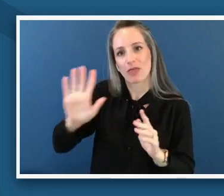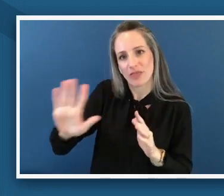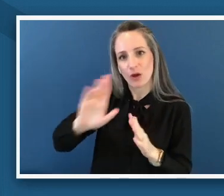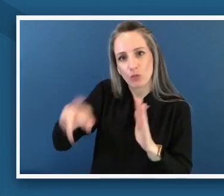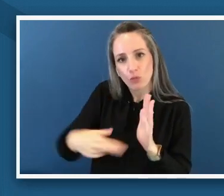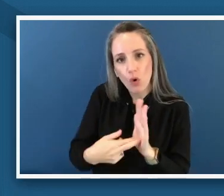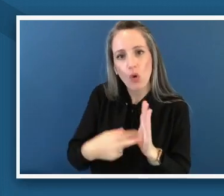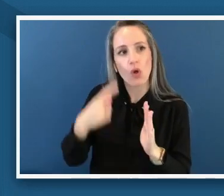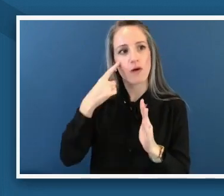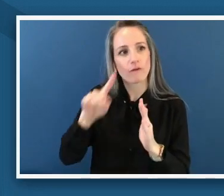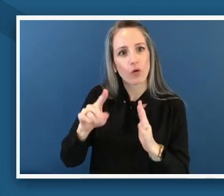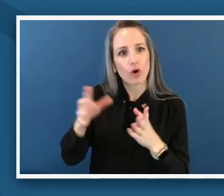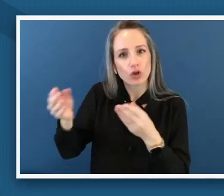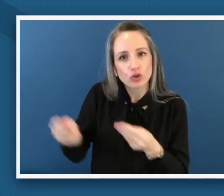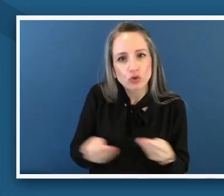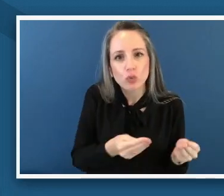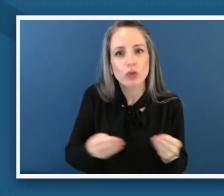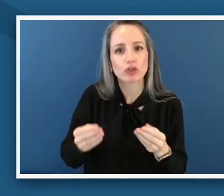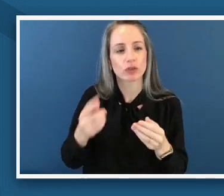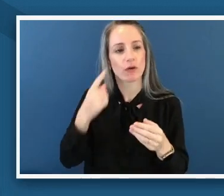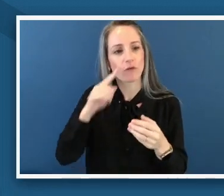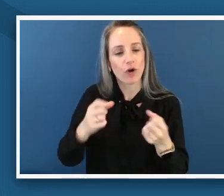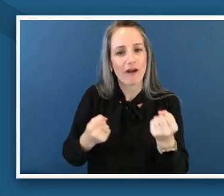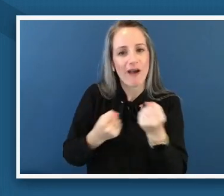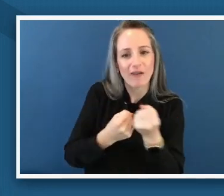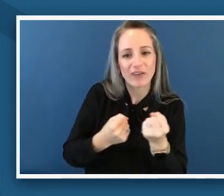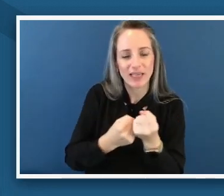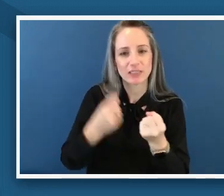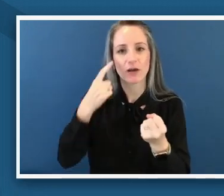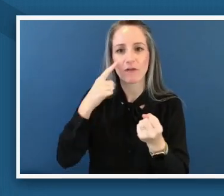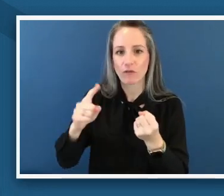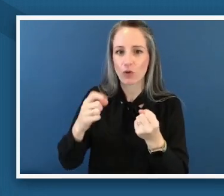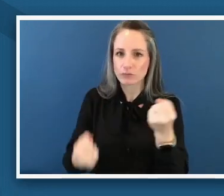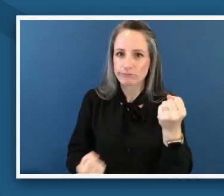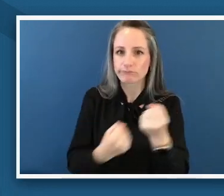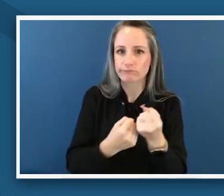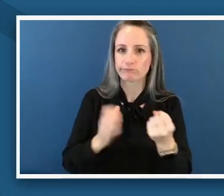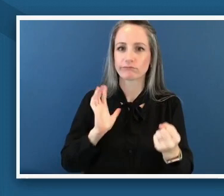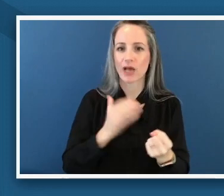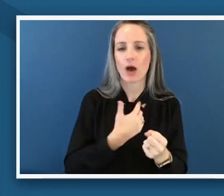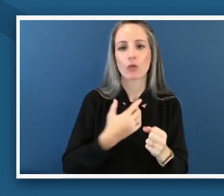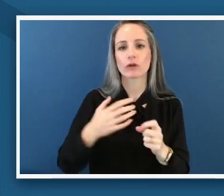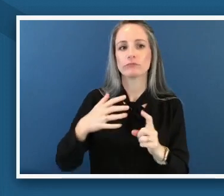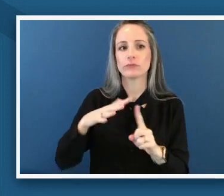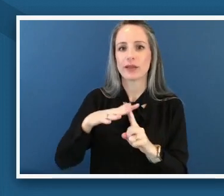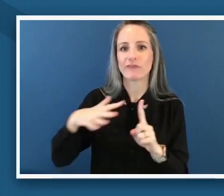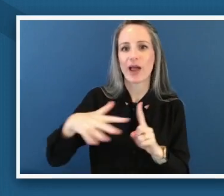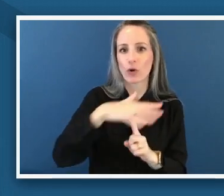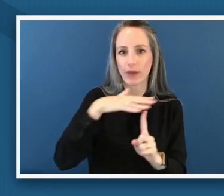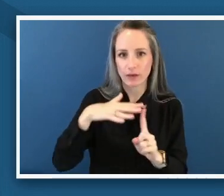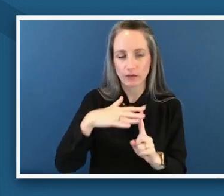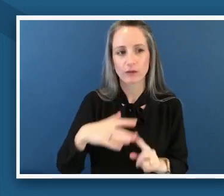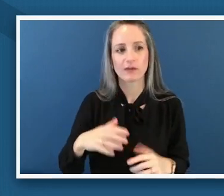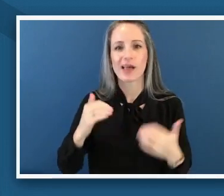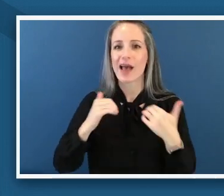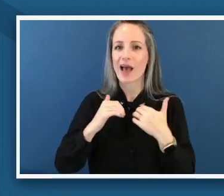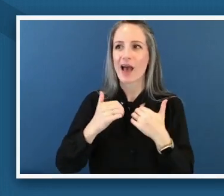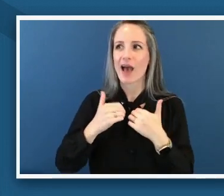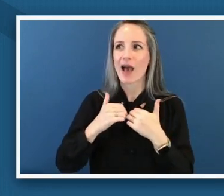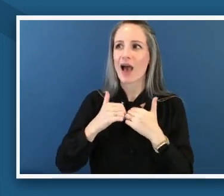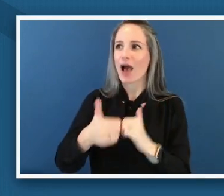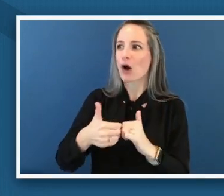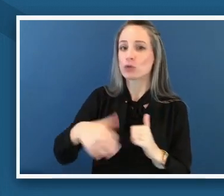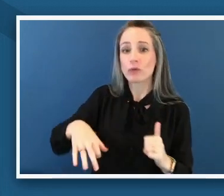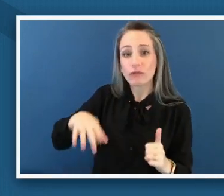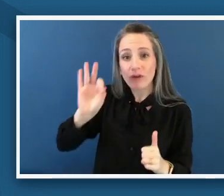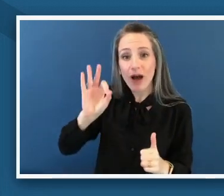for the environment and helping them understand how to find their voice and use that to do the